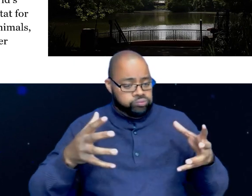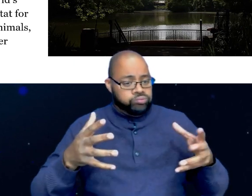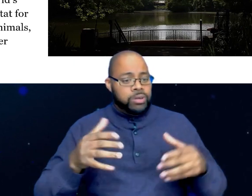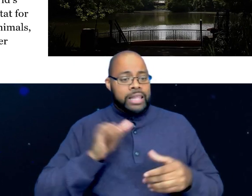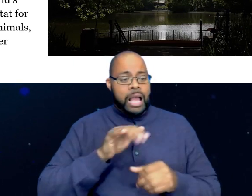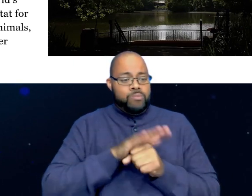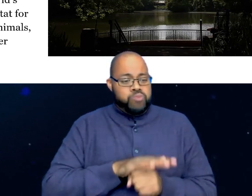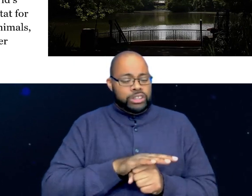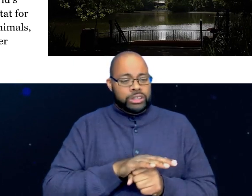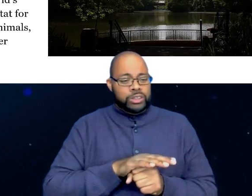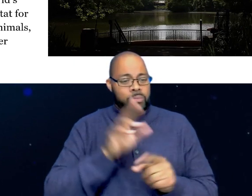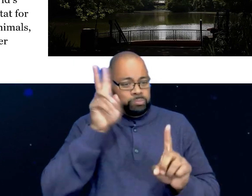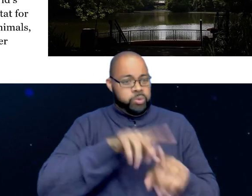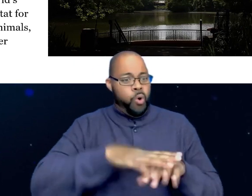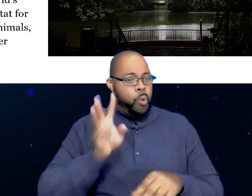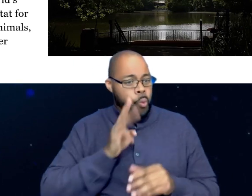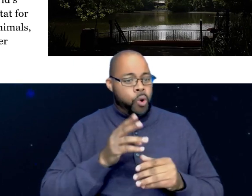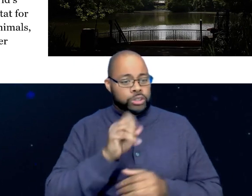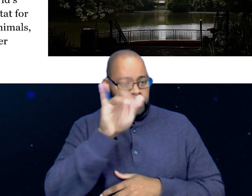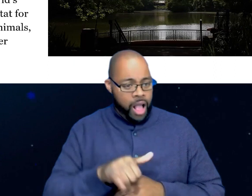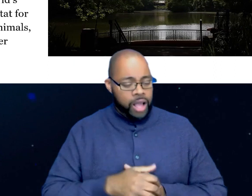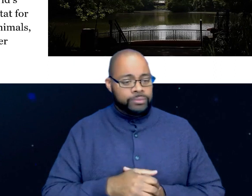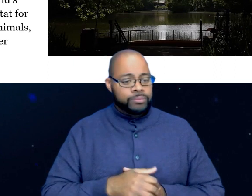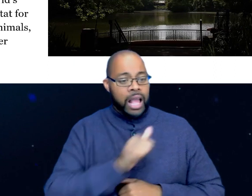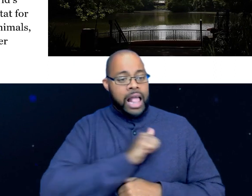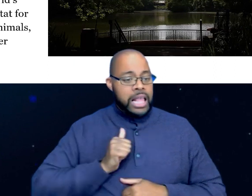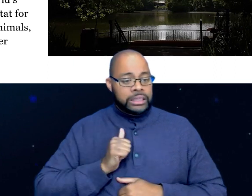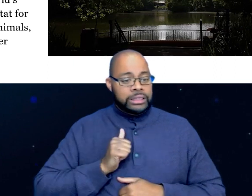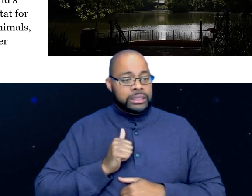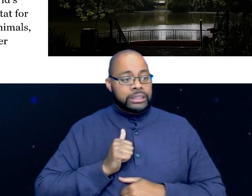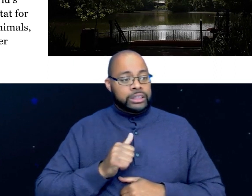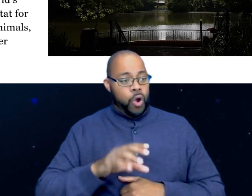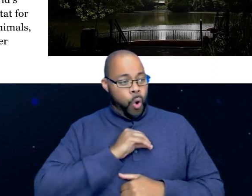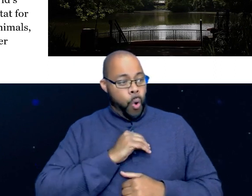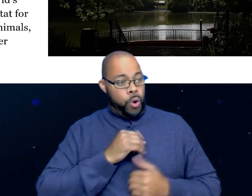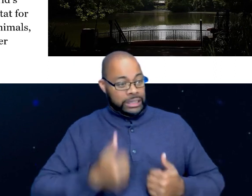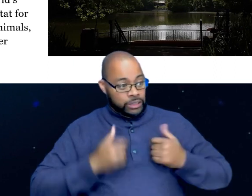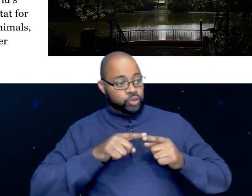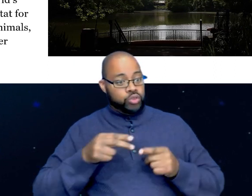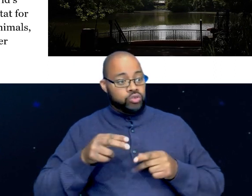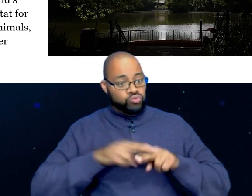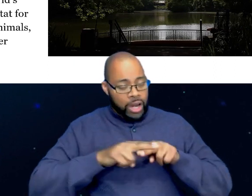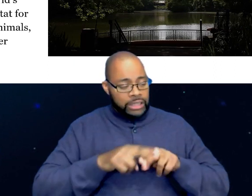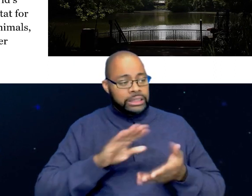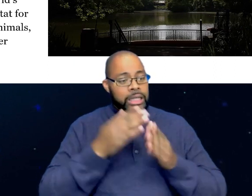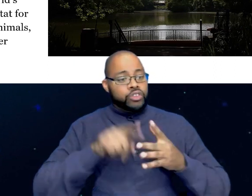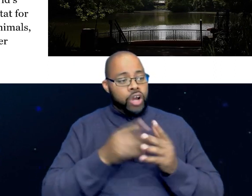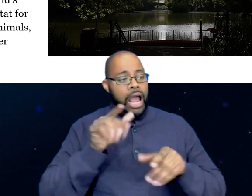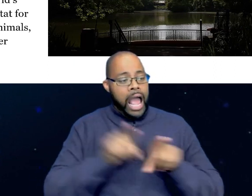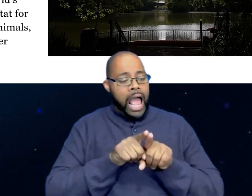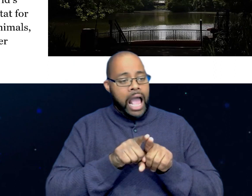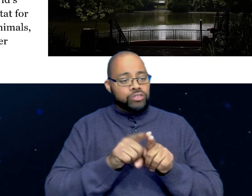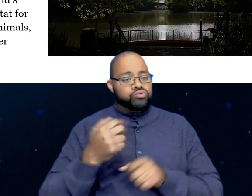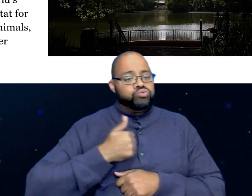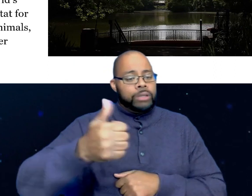the pressure placed on our water supply. Atlanta owes its existence to the railroads. The city began as a